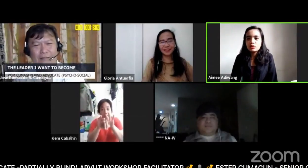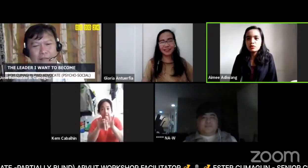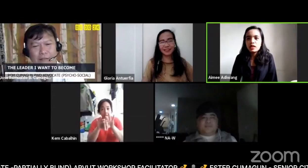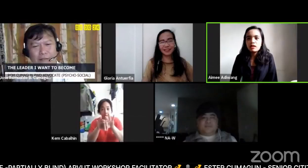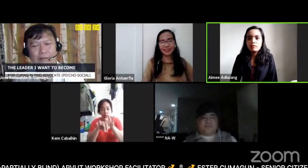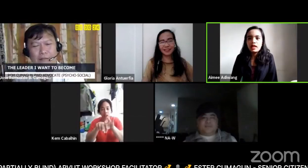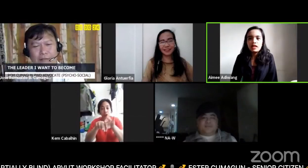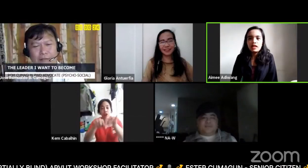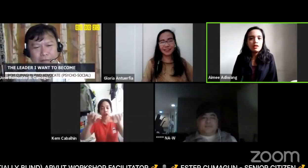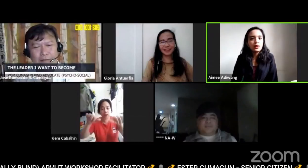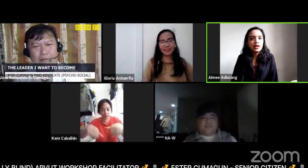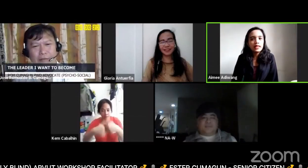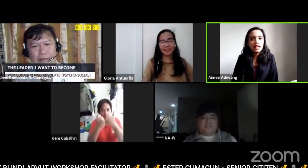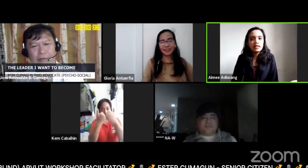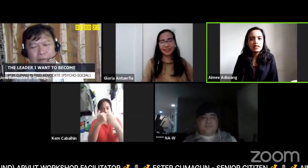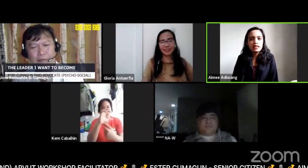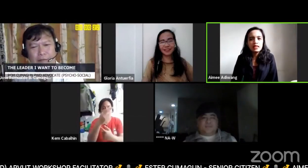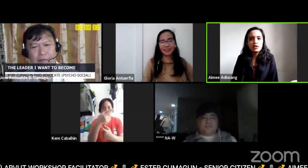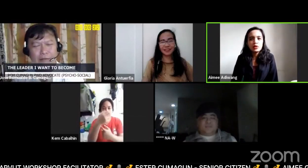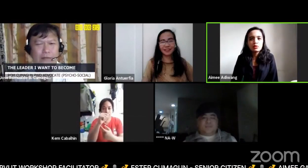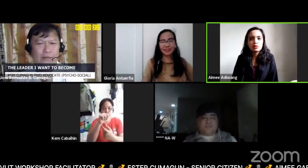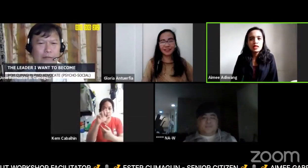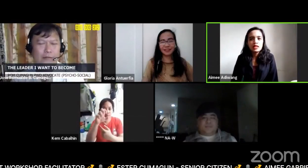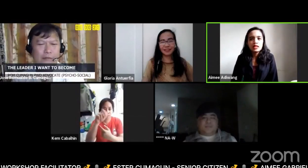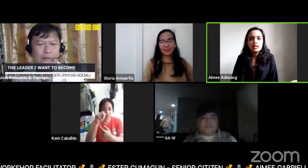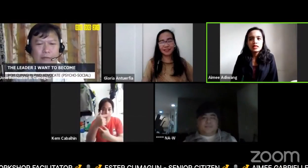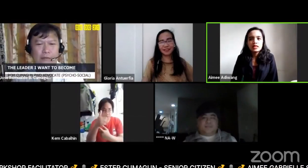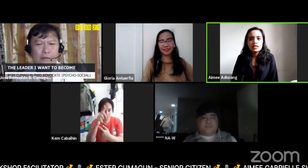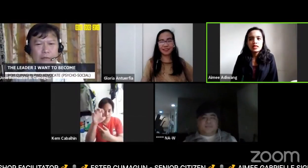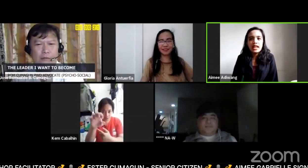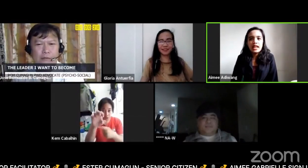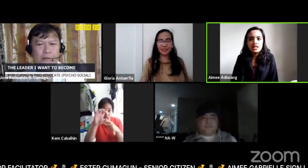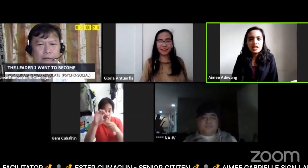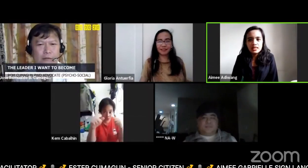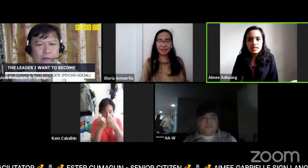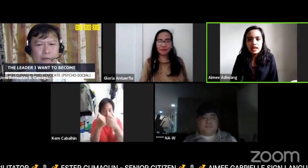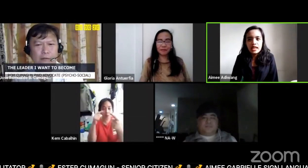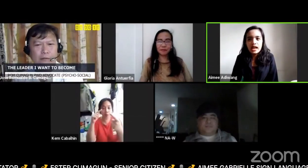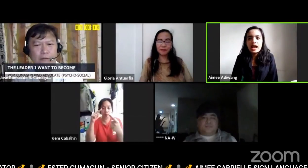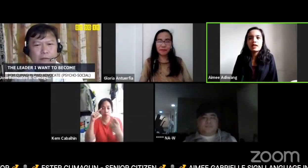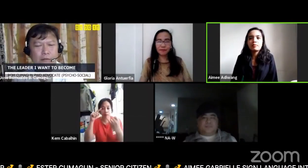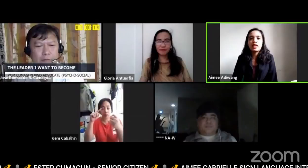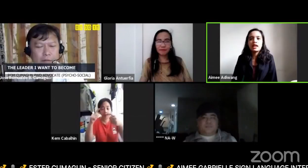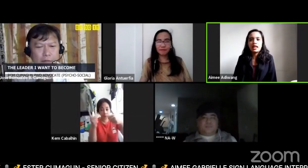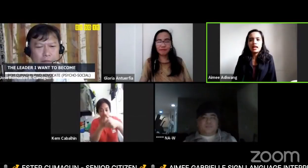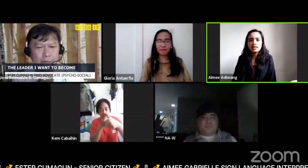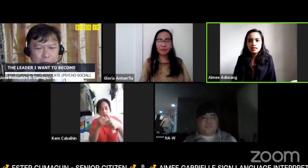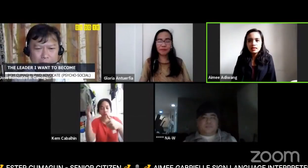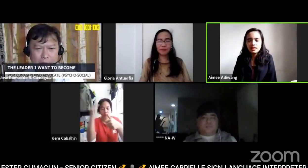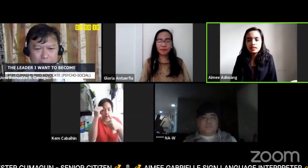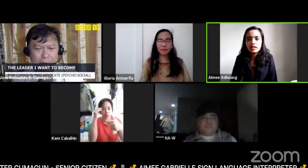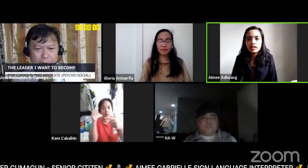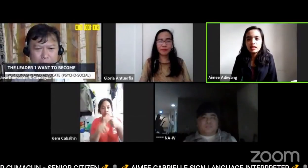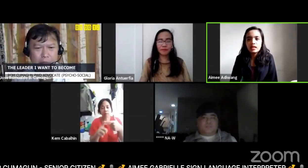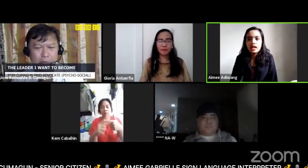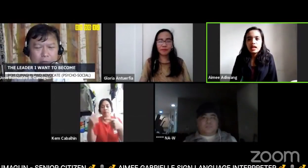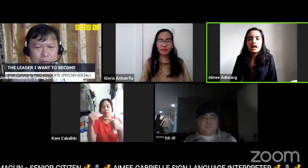is yung very important yung challenges na kinakaharap